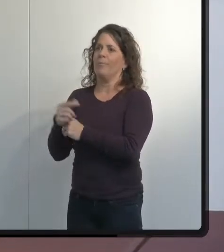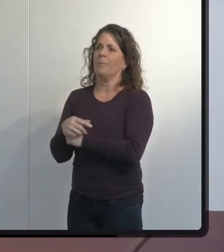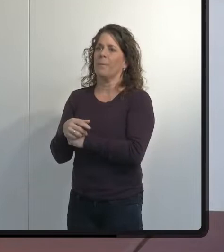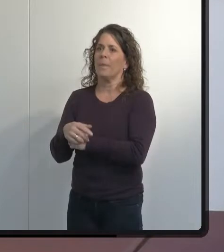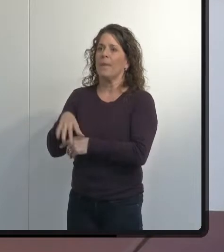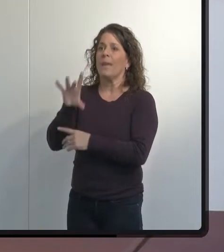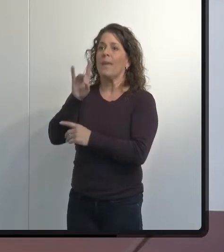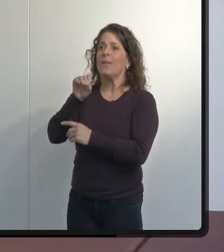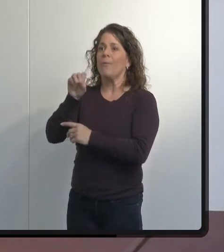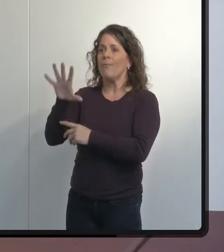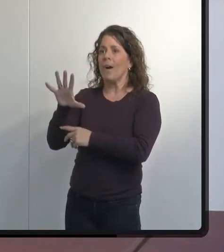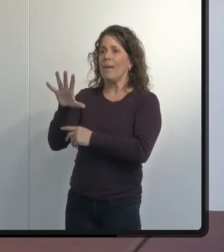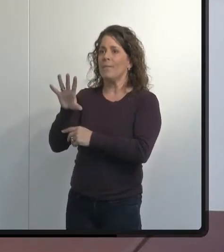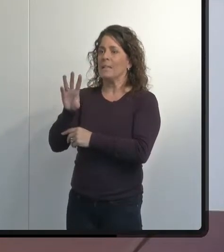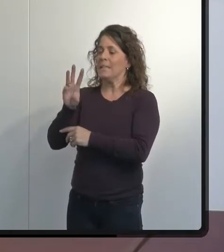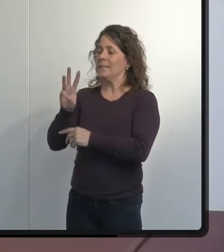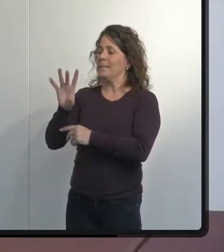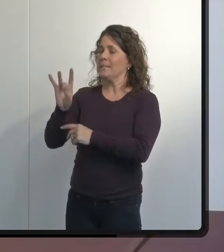805-687-1331,